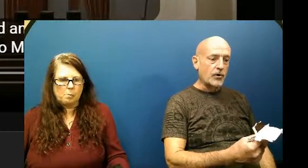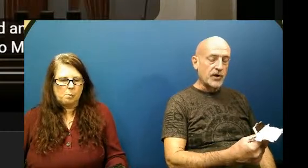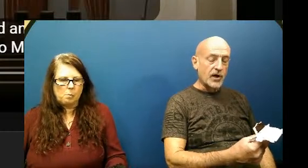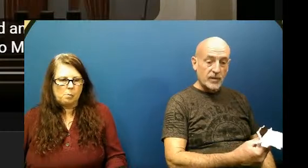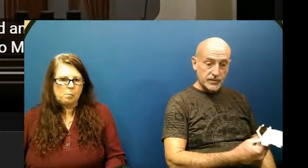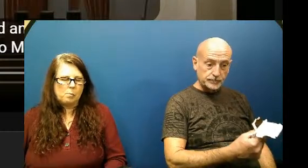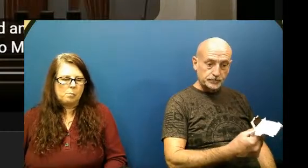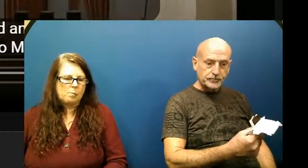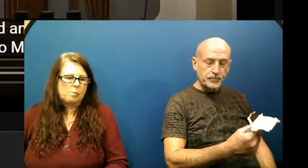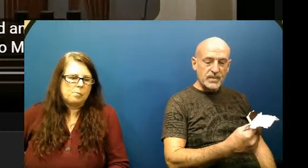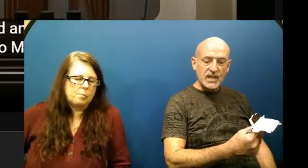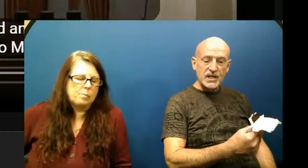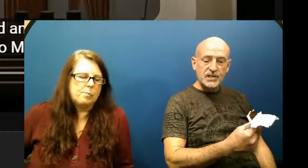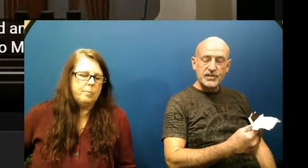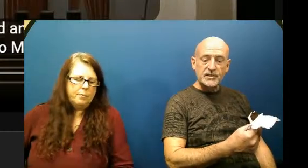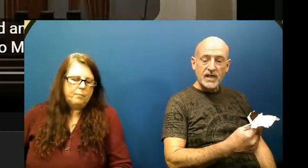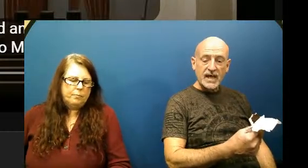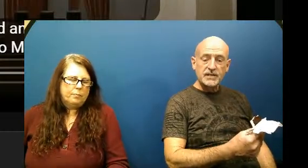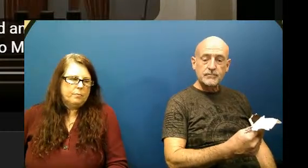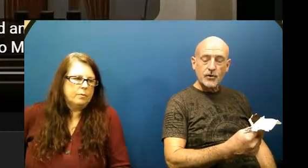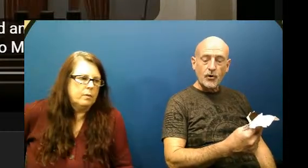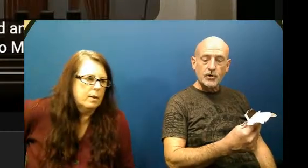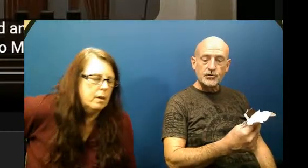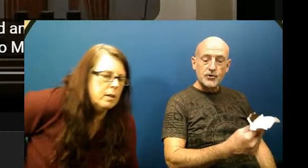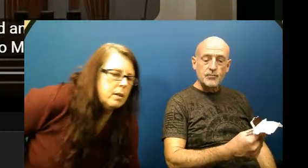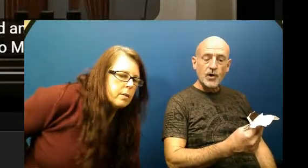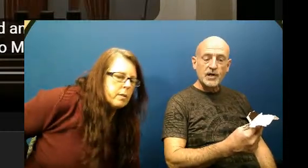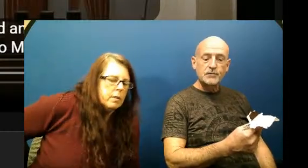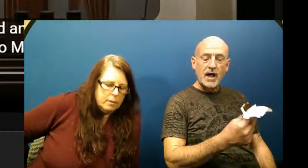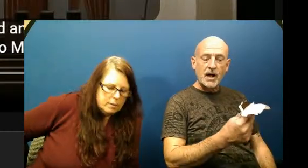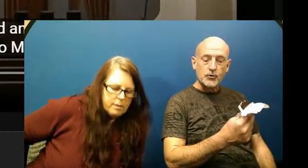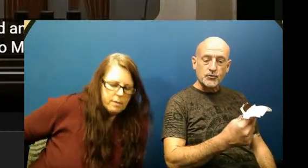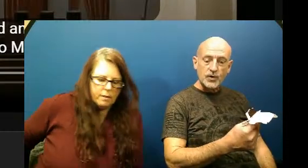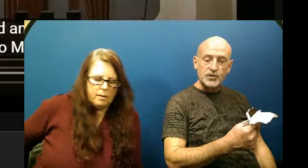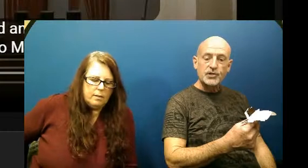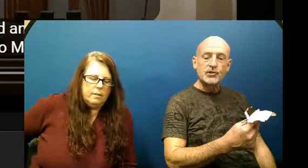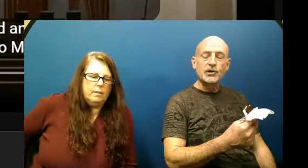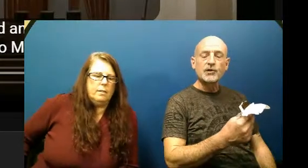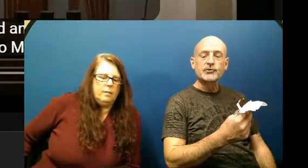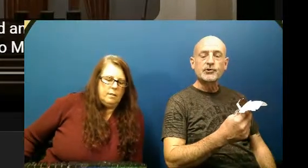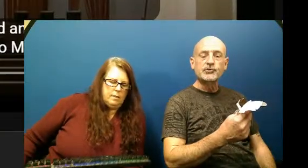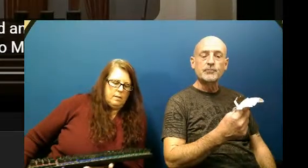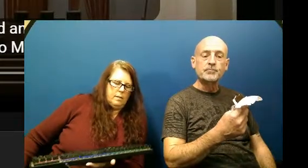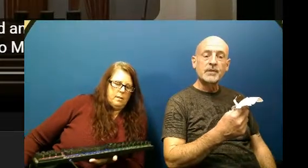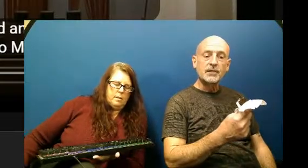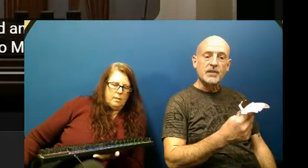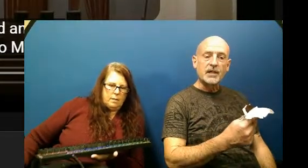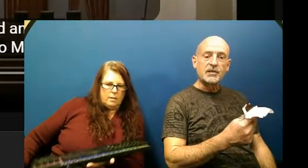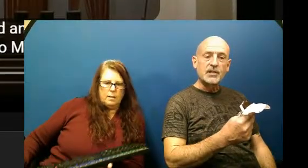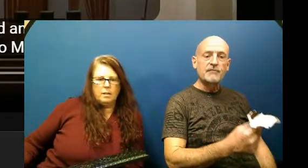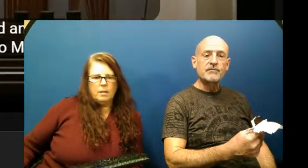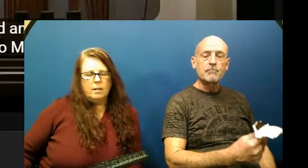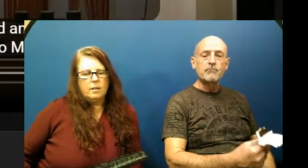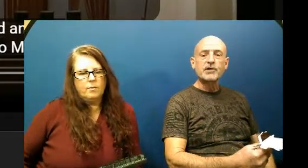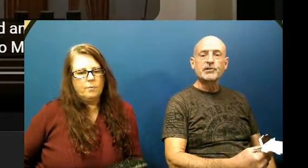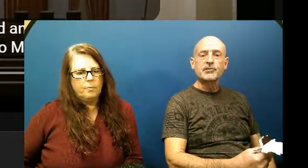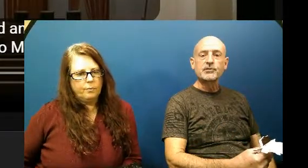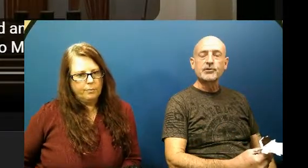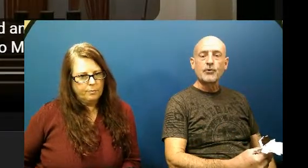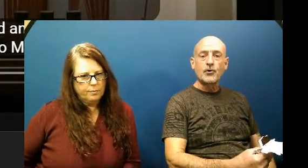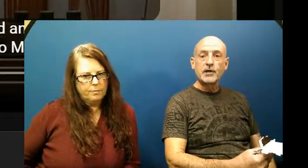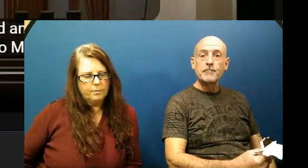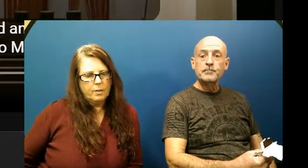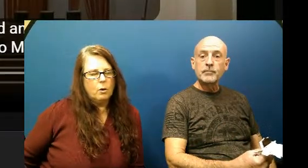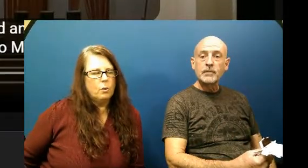with foreign governments, is that there are enumerated powers written into the Constitution that give the president